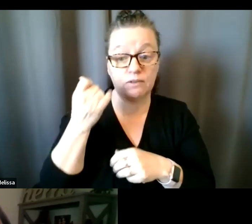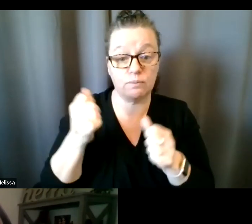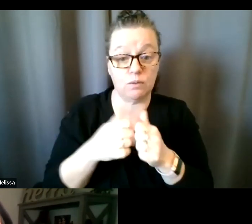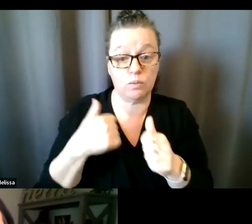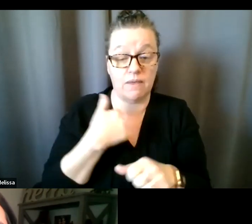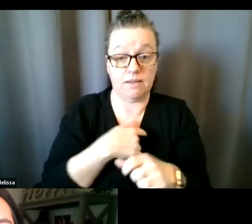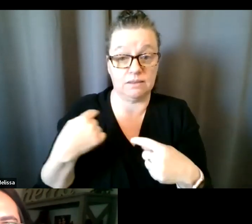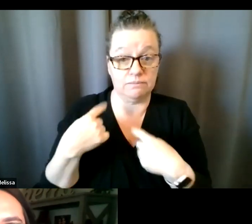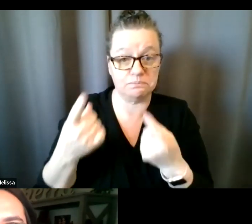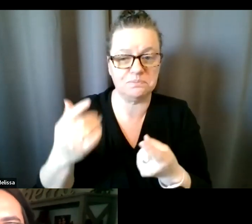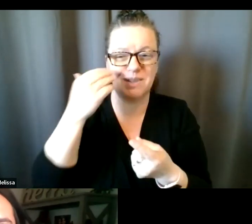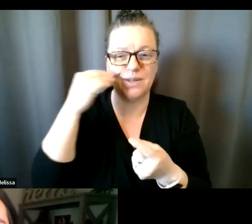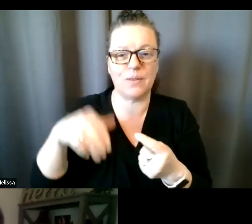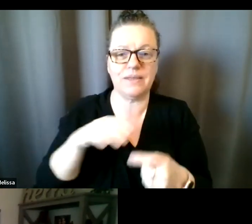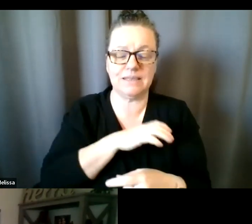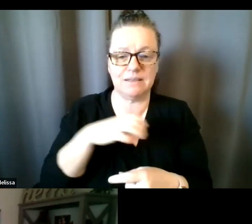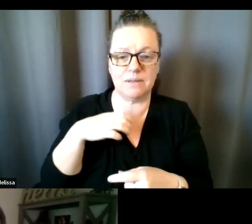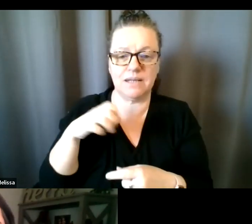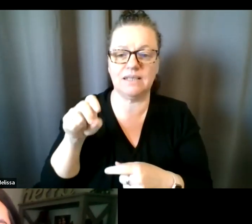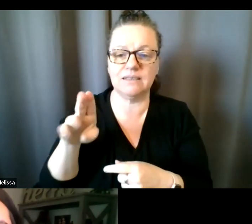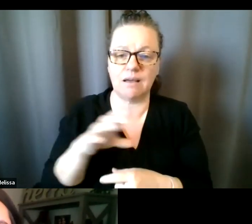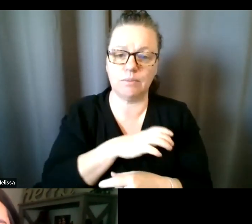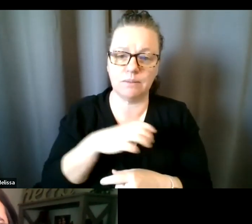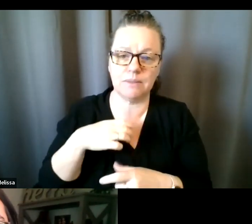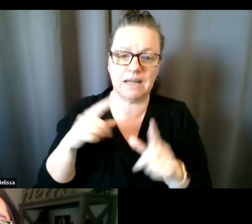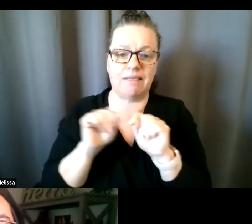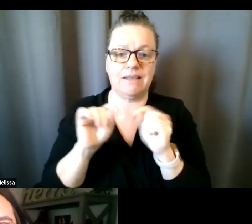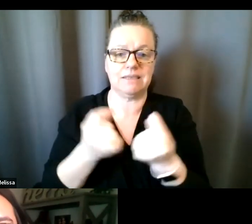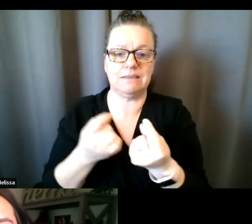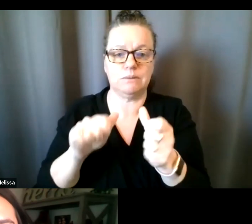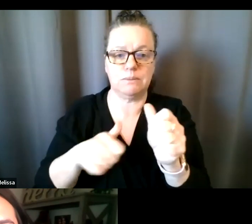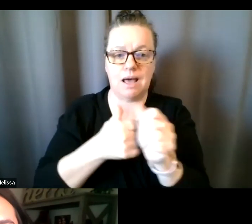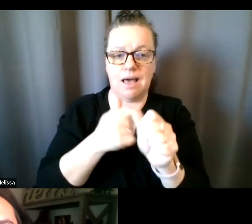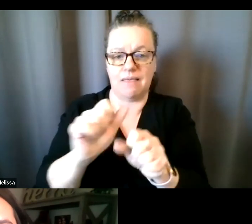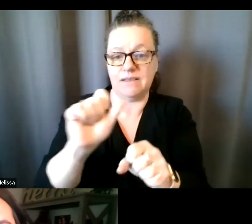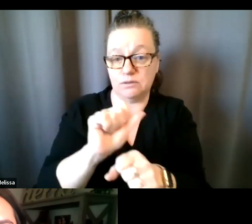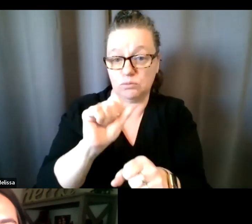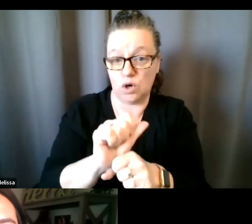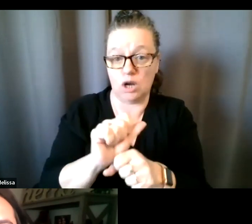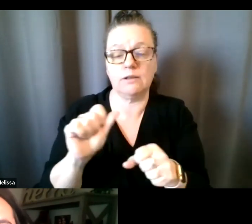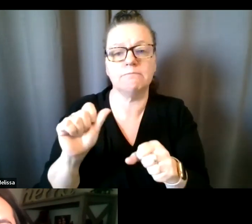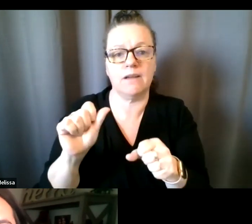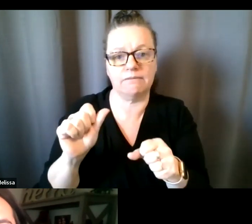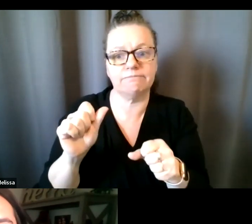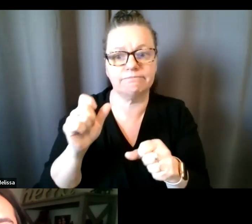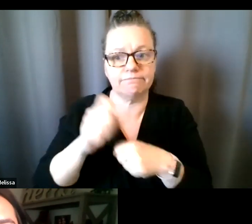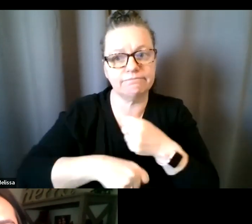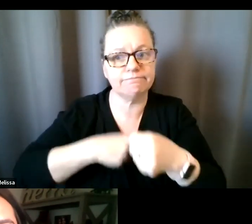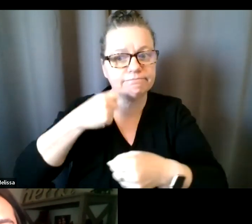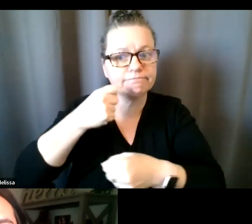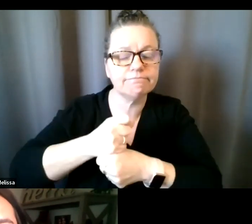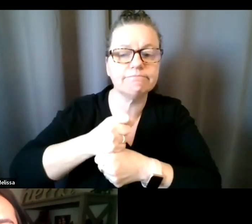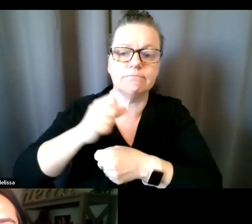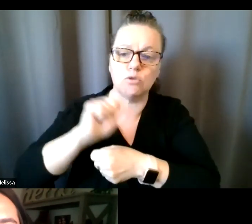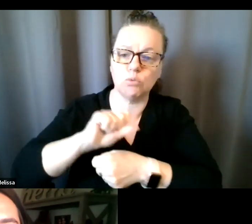for a bit, you know that this committee and the subcommittees and the teams behind this work have spent the past year or so laying a lot of the groundwork